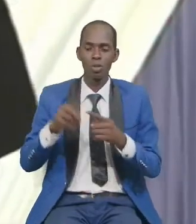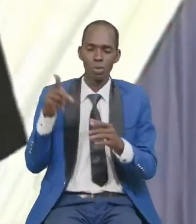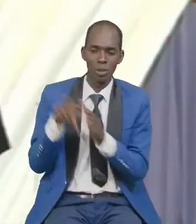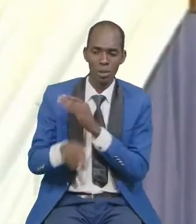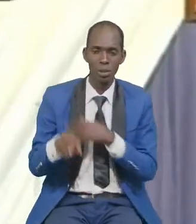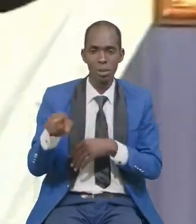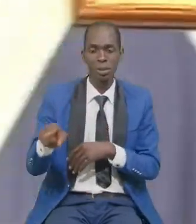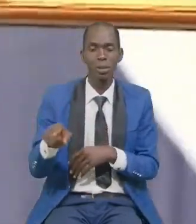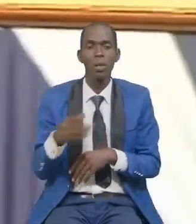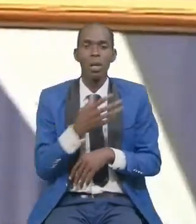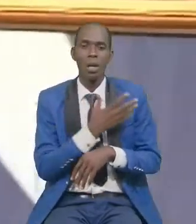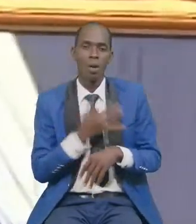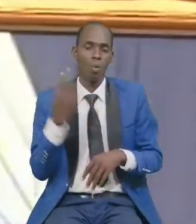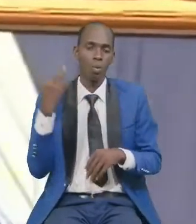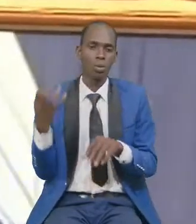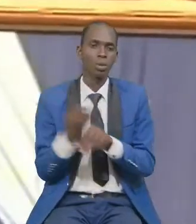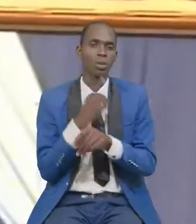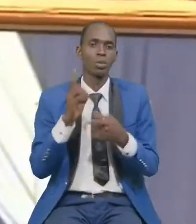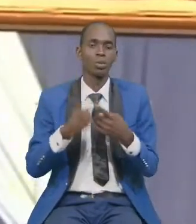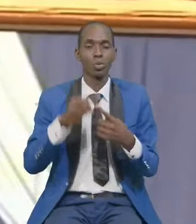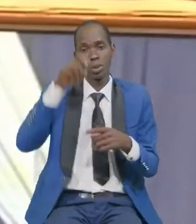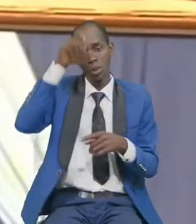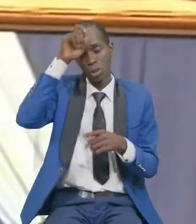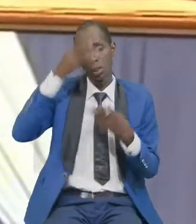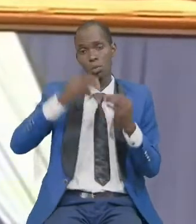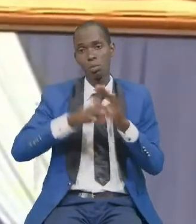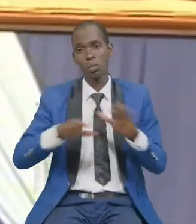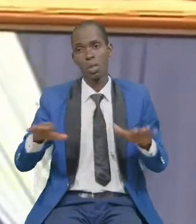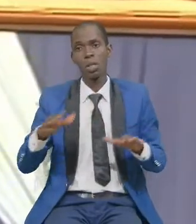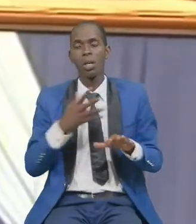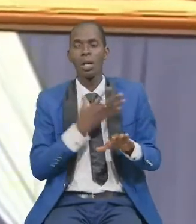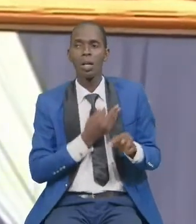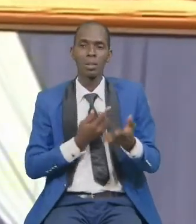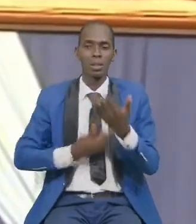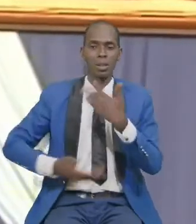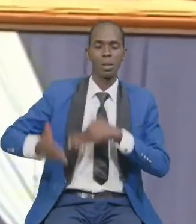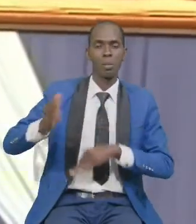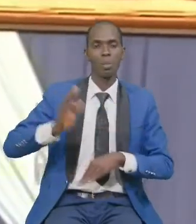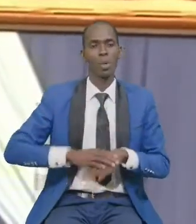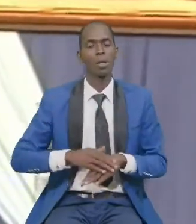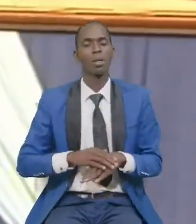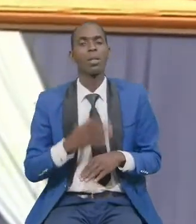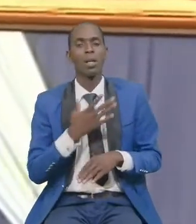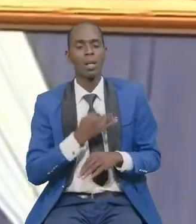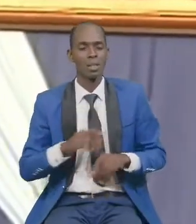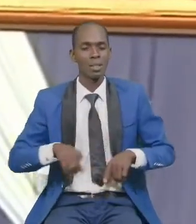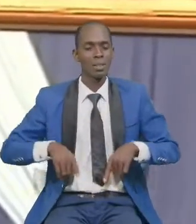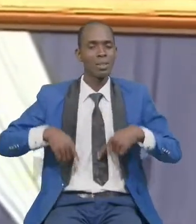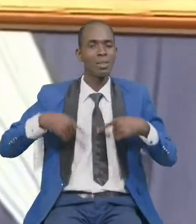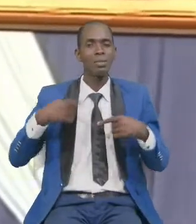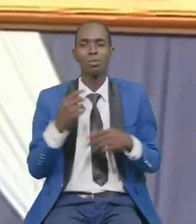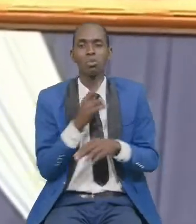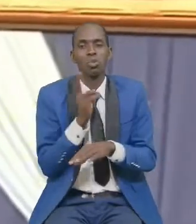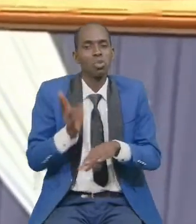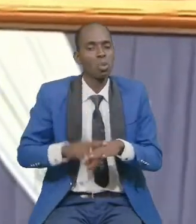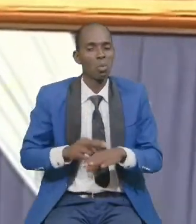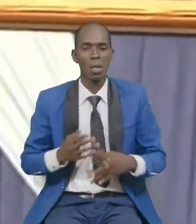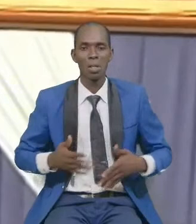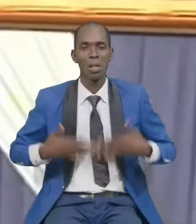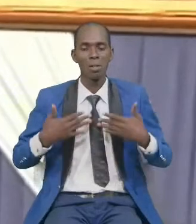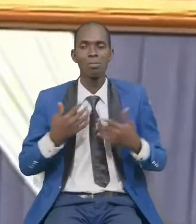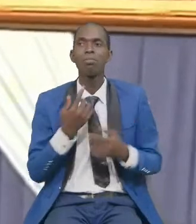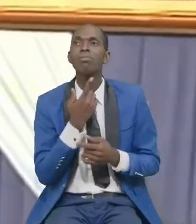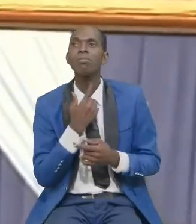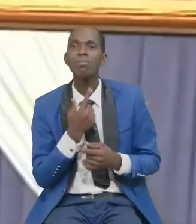came back. And he lived normal life. He was hungry. He was thirsty.